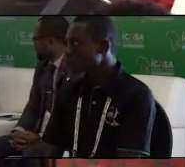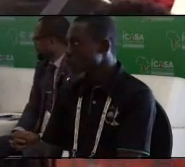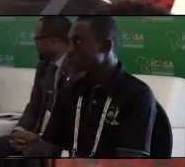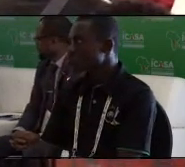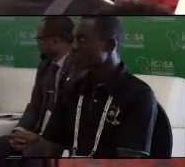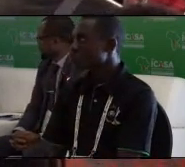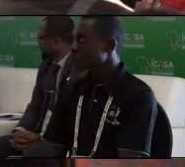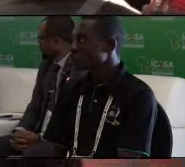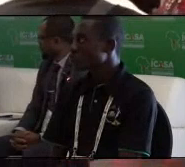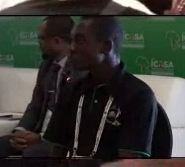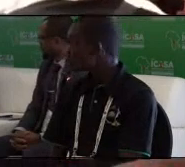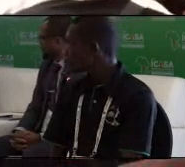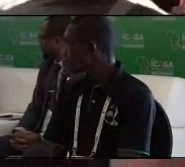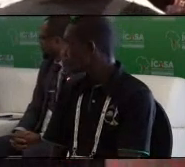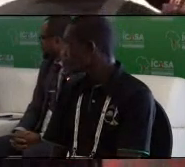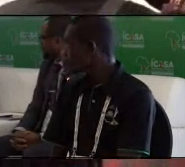especially?